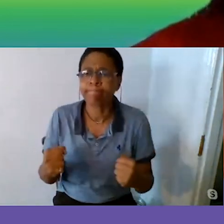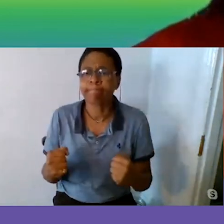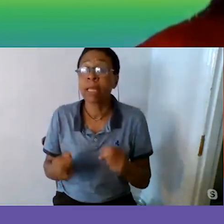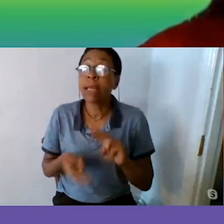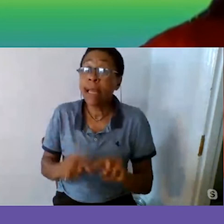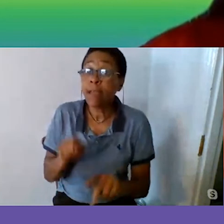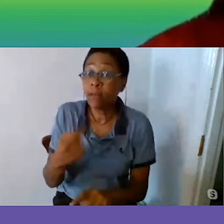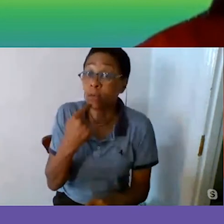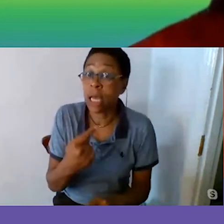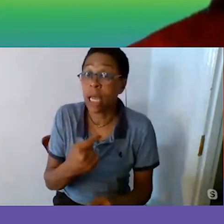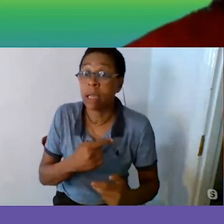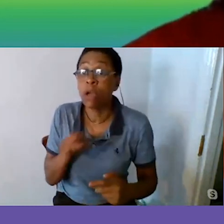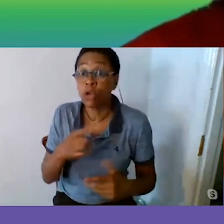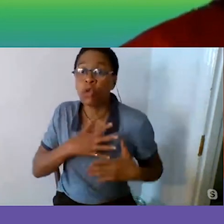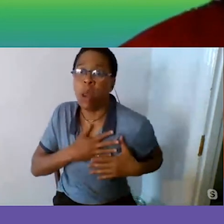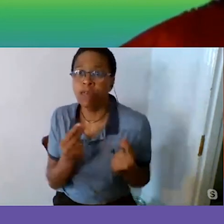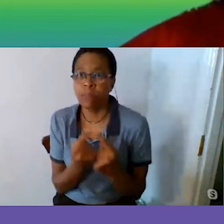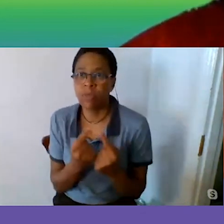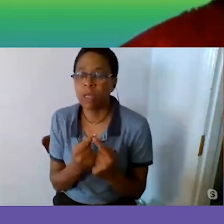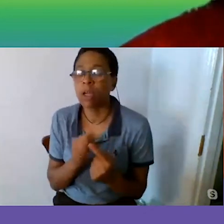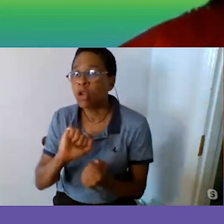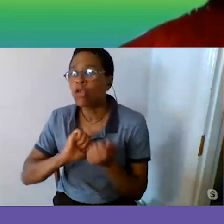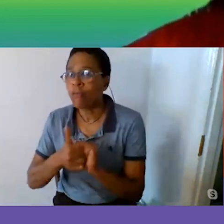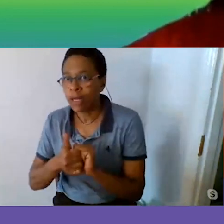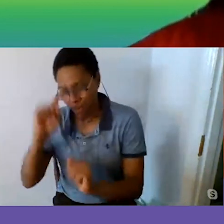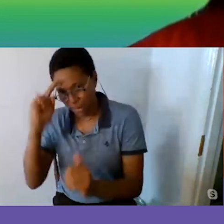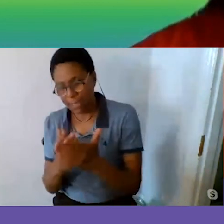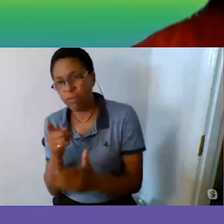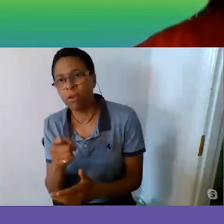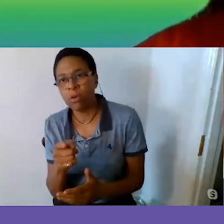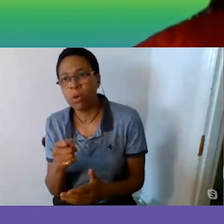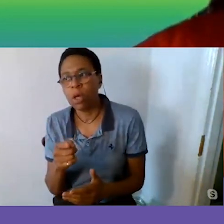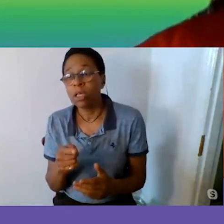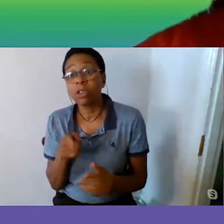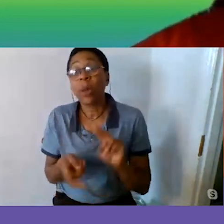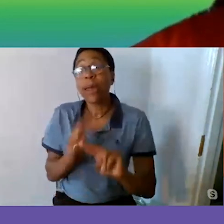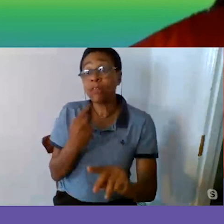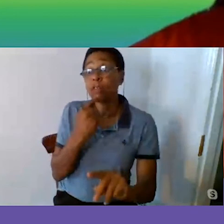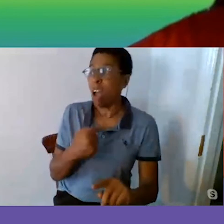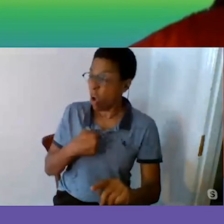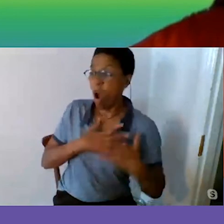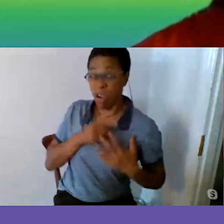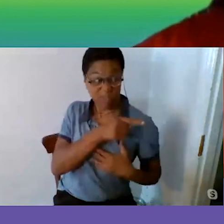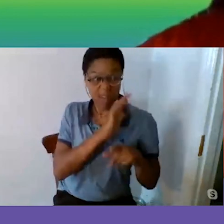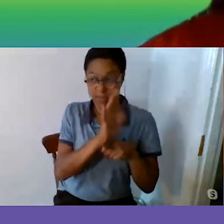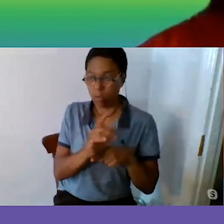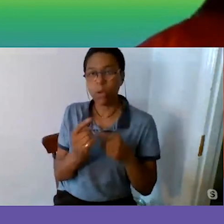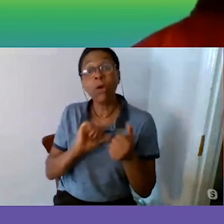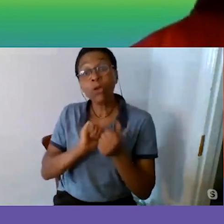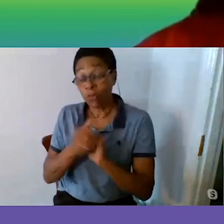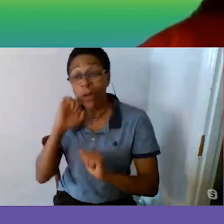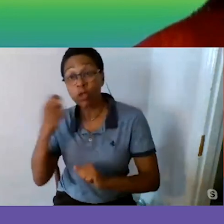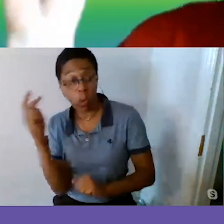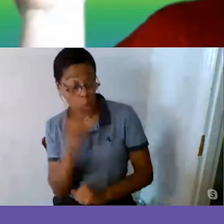friends really do trust you. If you say you hate something, they just won't watch it. So understand the power you have as an audience member in your community. And